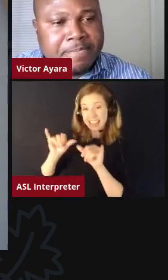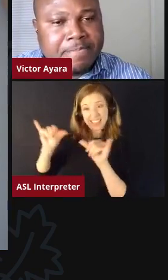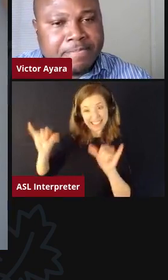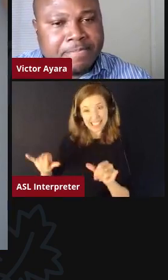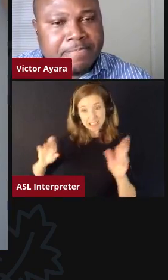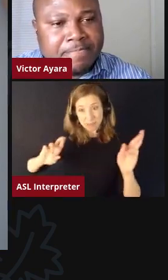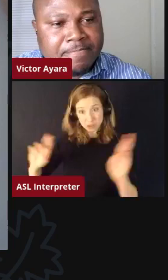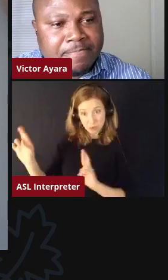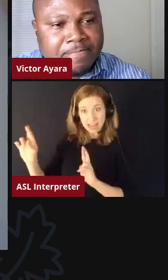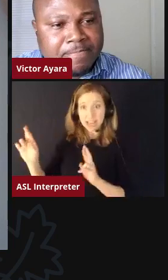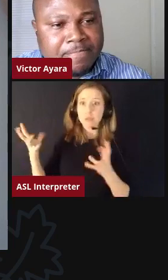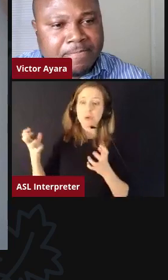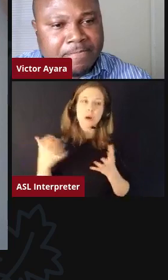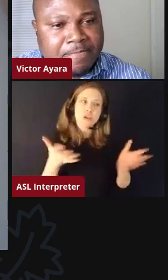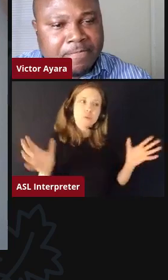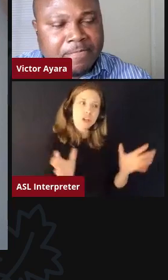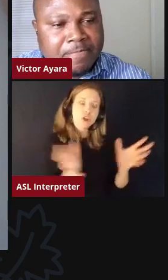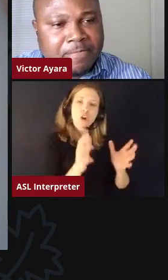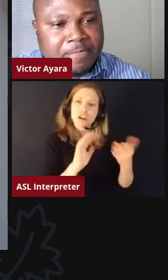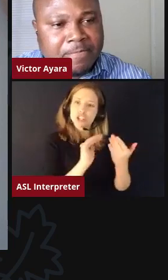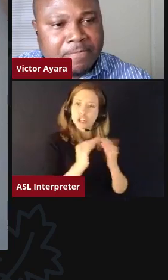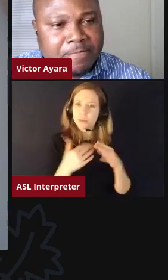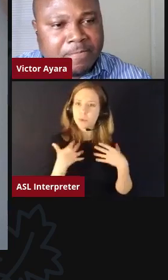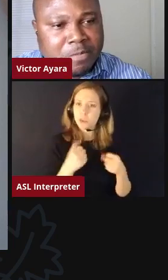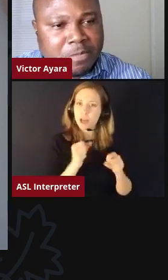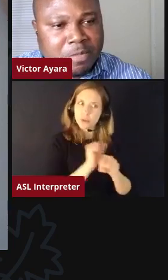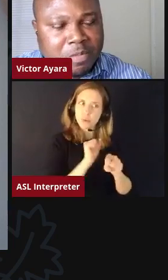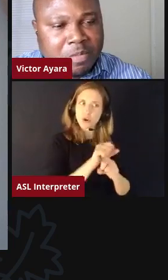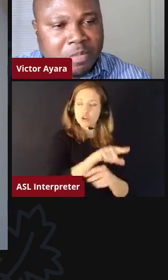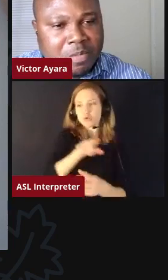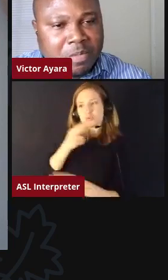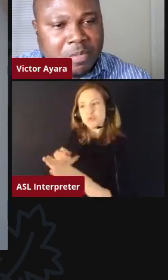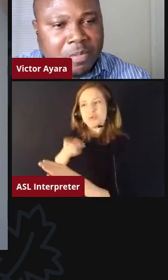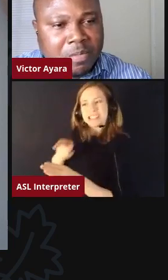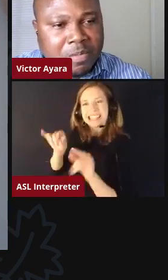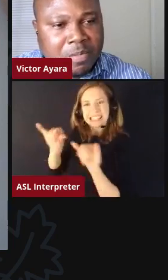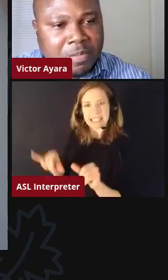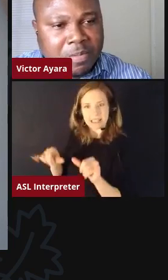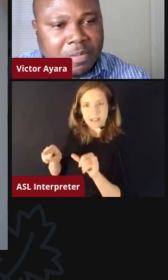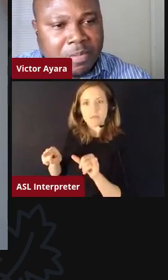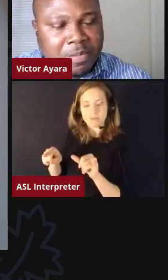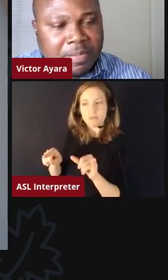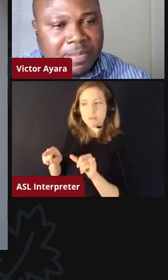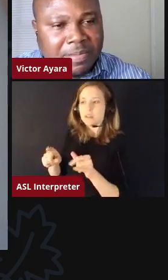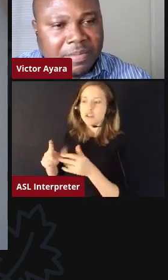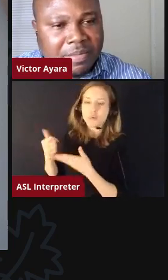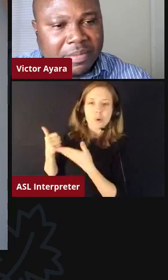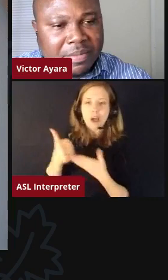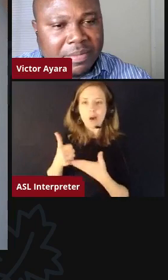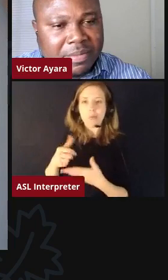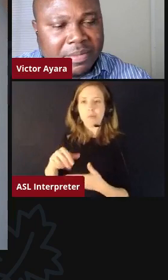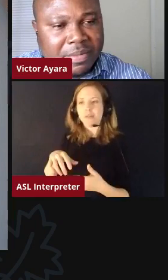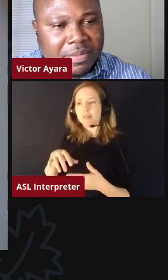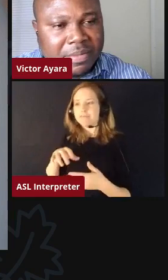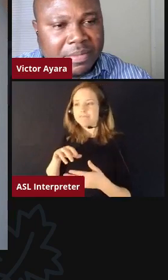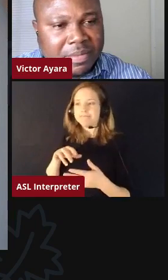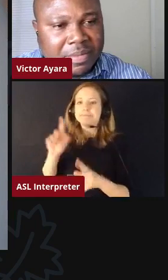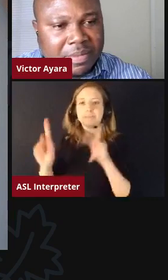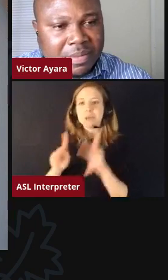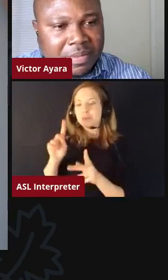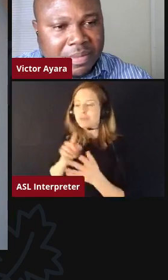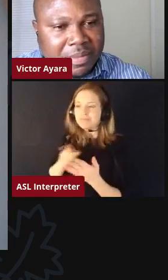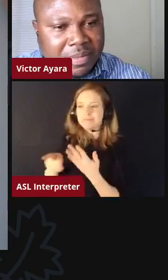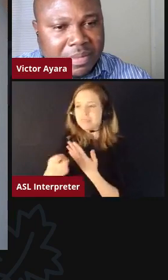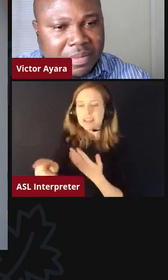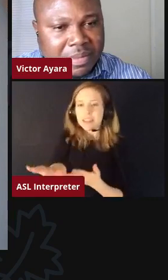their people in their community navigate and find resources. I don't think that there's any reason that we can't engage